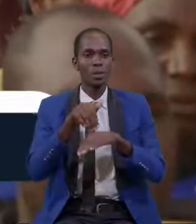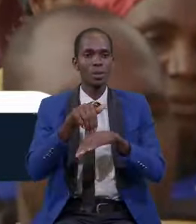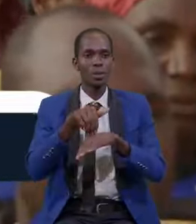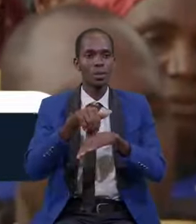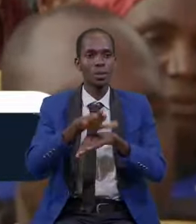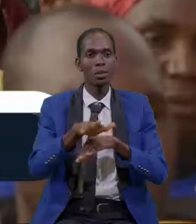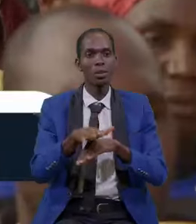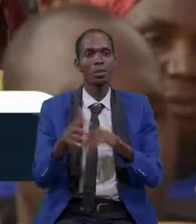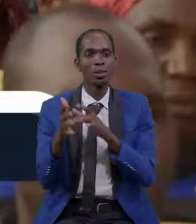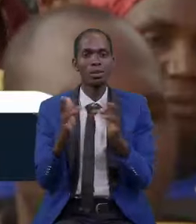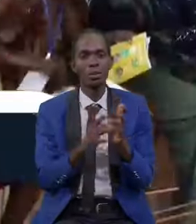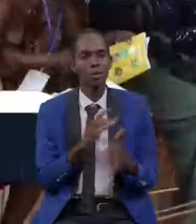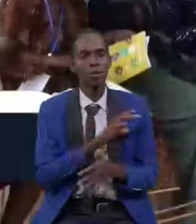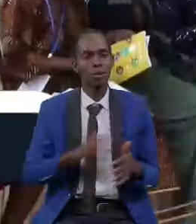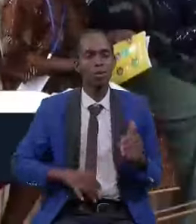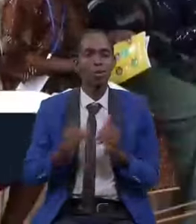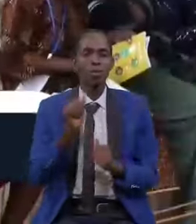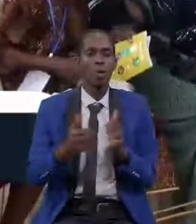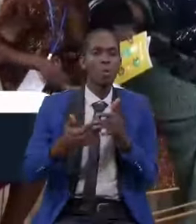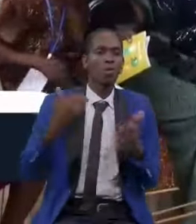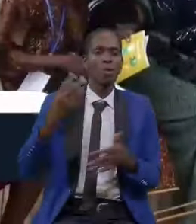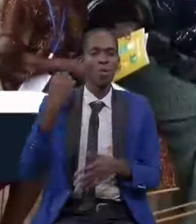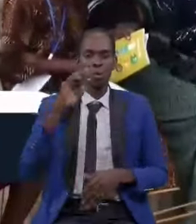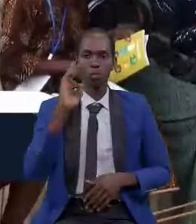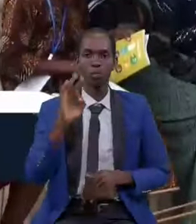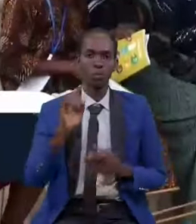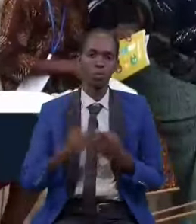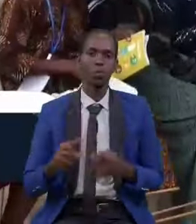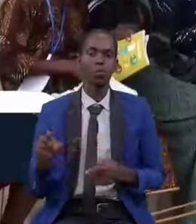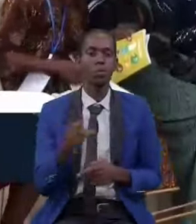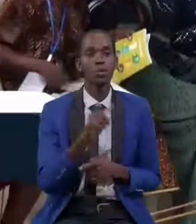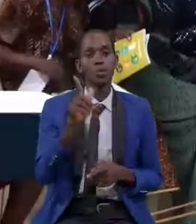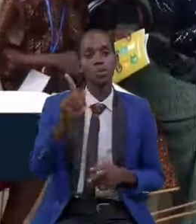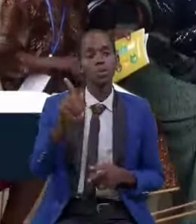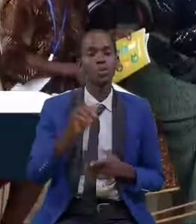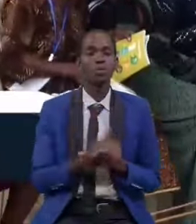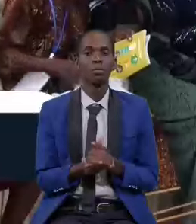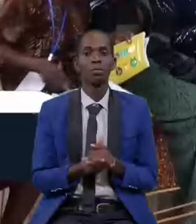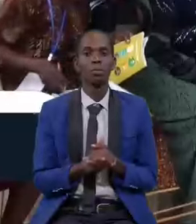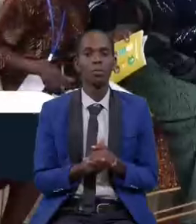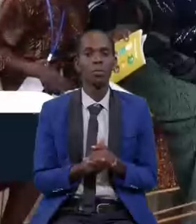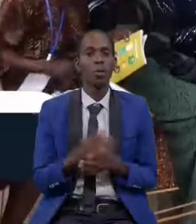preached unto you. Verse 21, it says, whom the